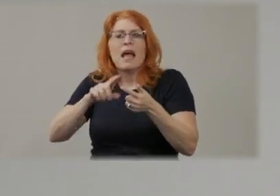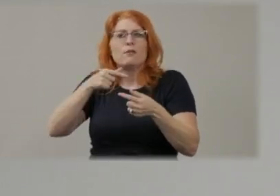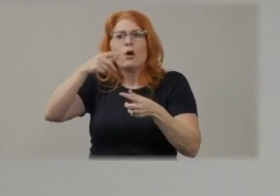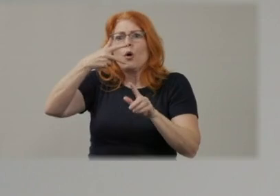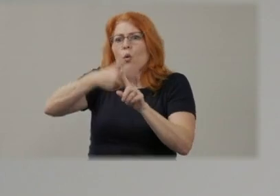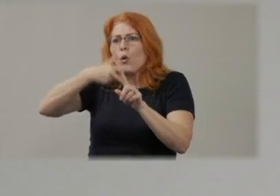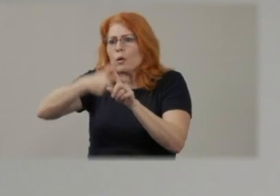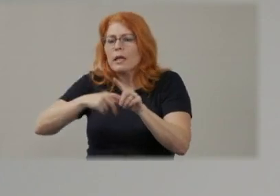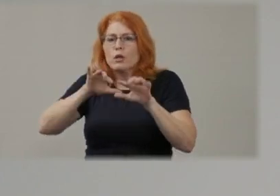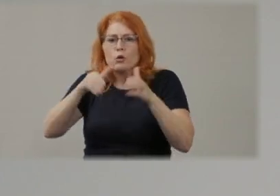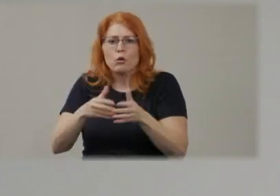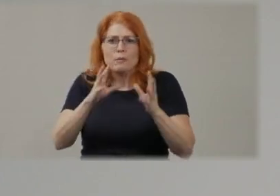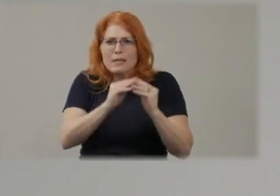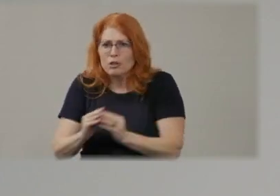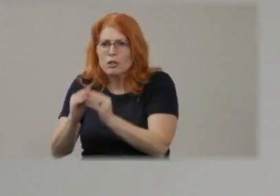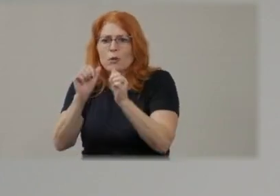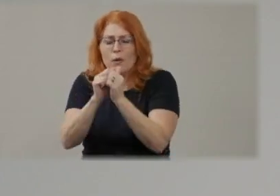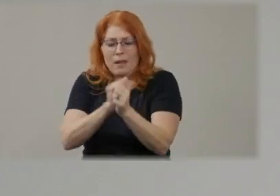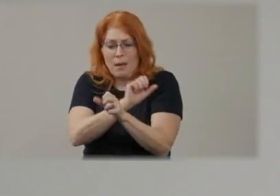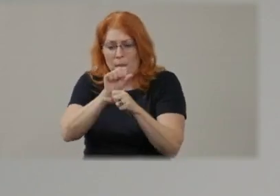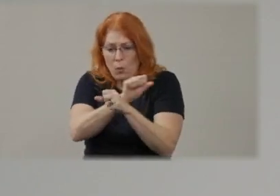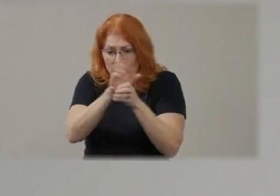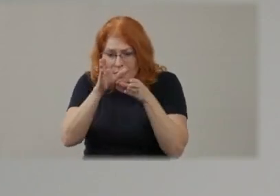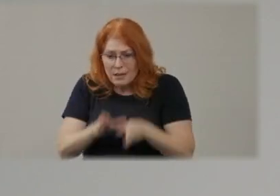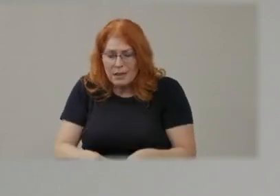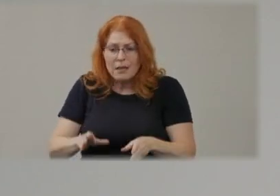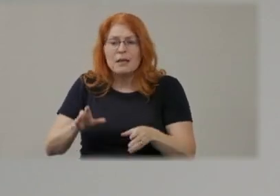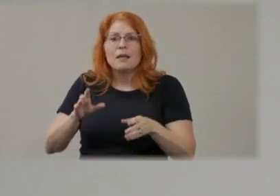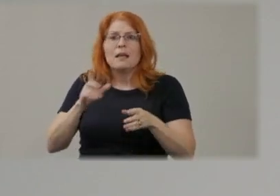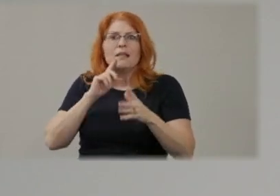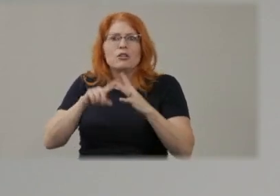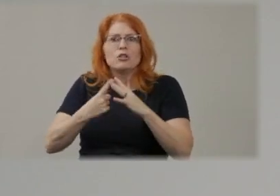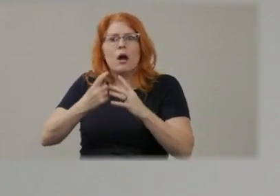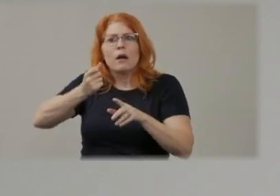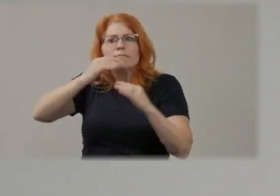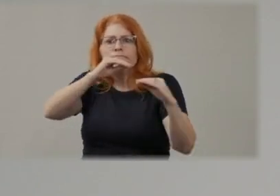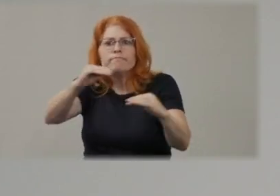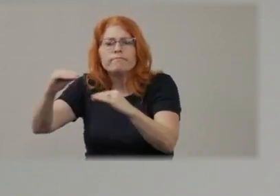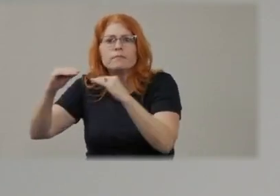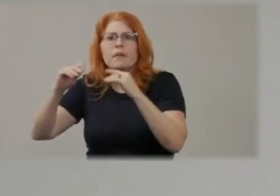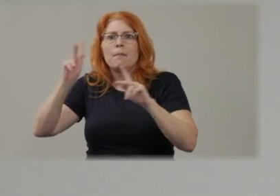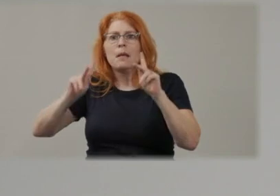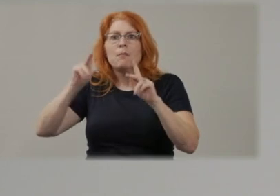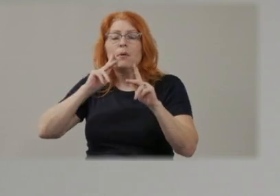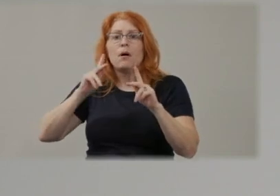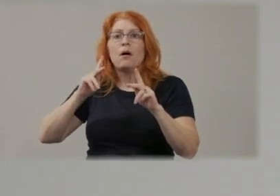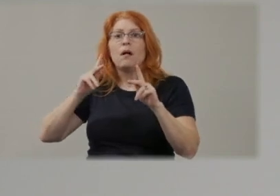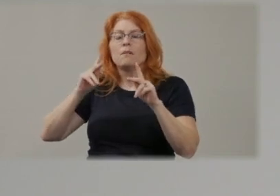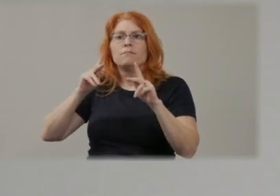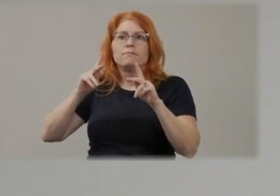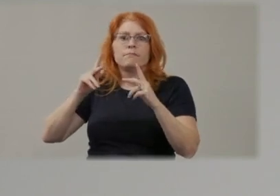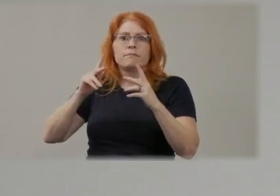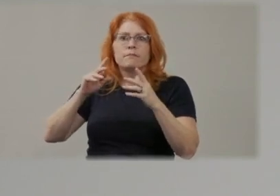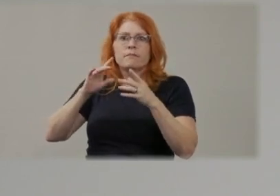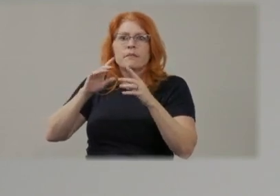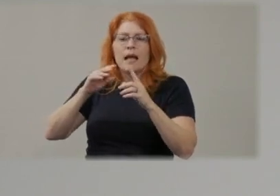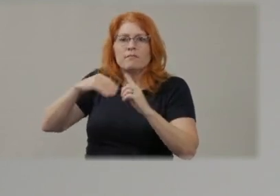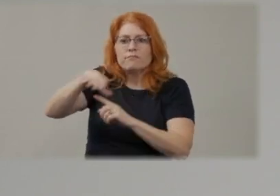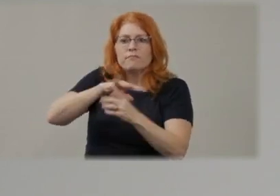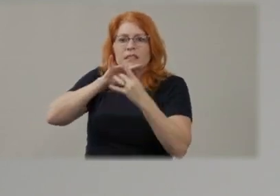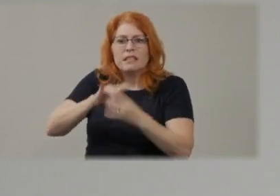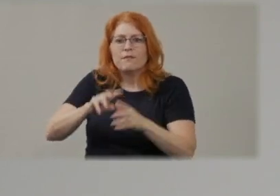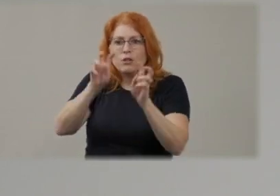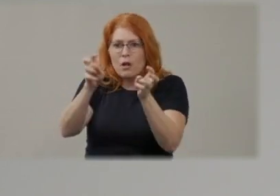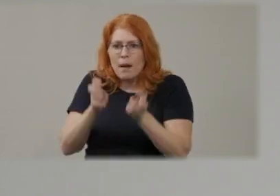group sessions with employees wherein they just started enlightening individuals that we employ around a variety of different mental health